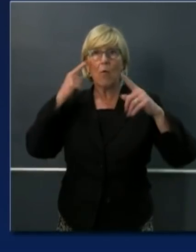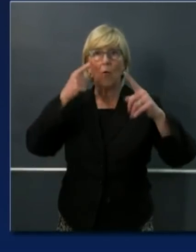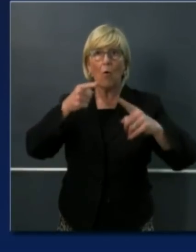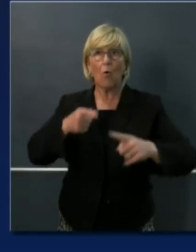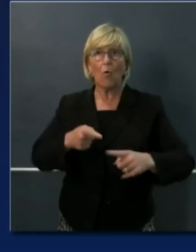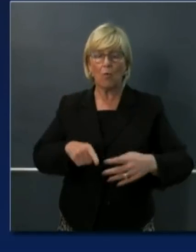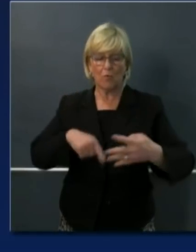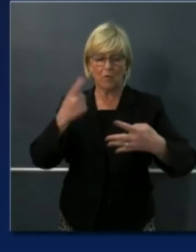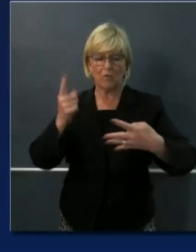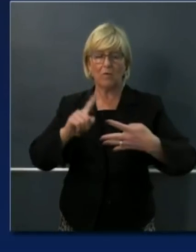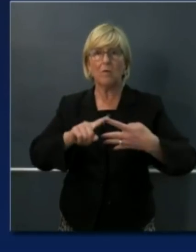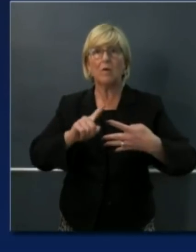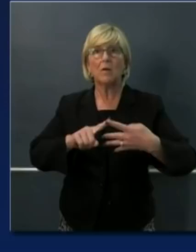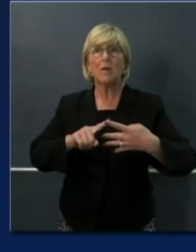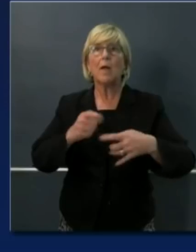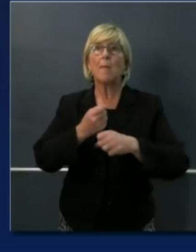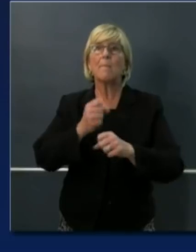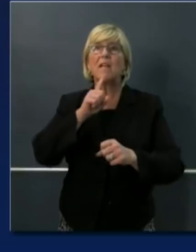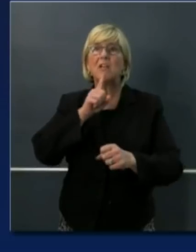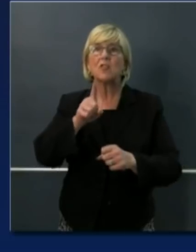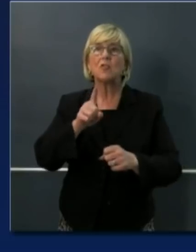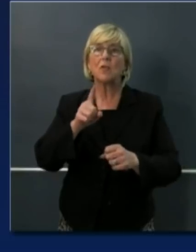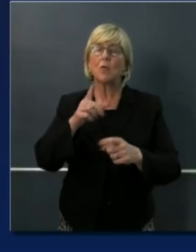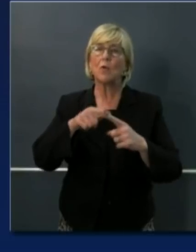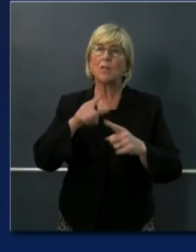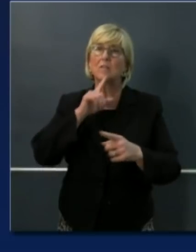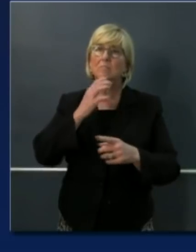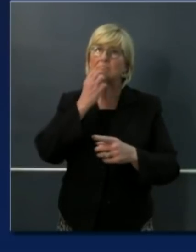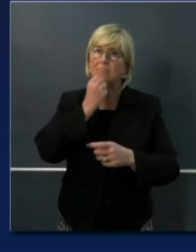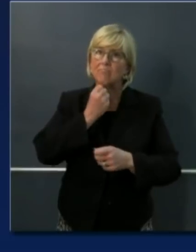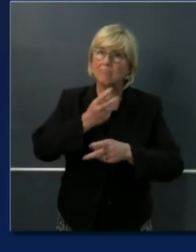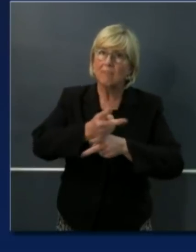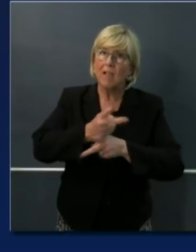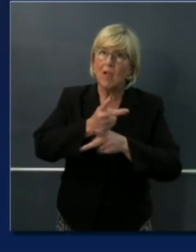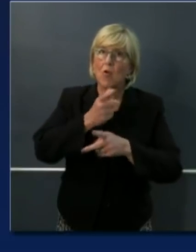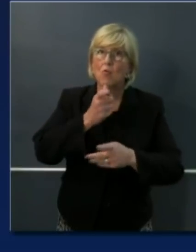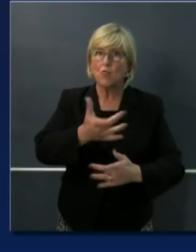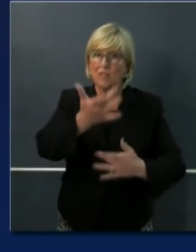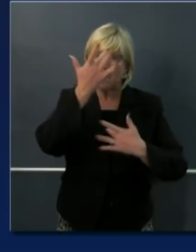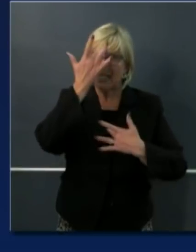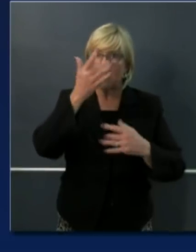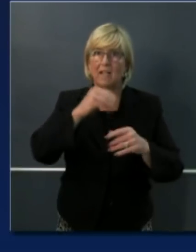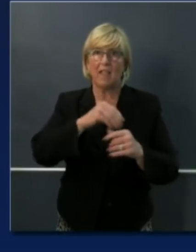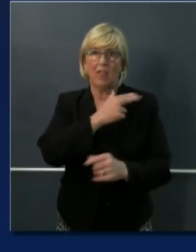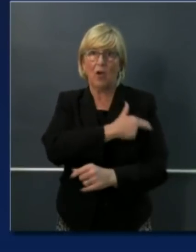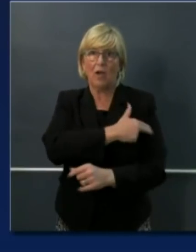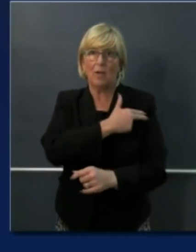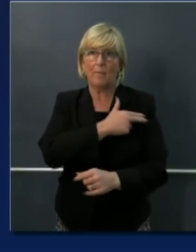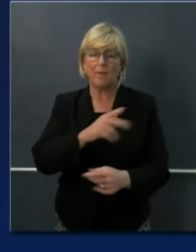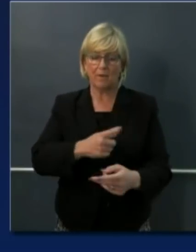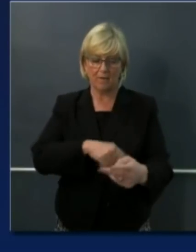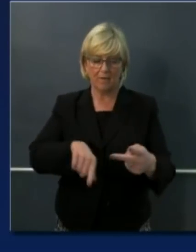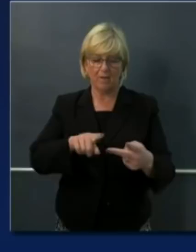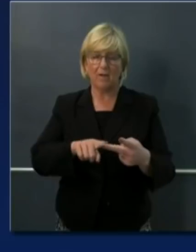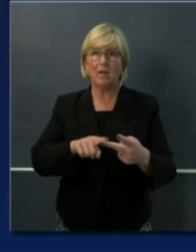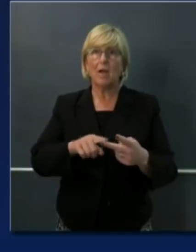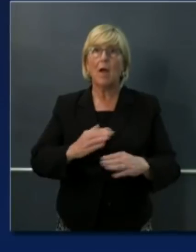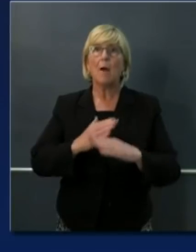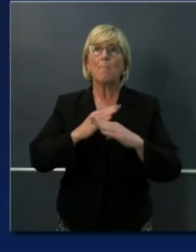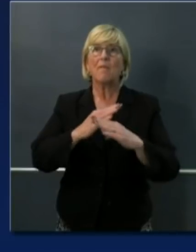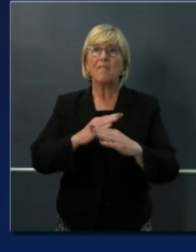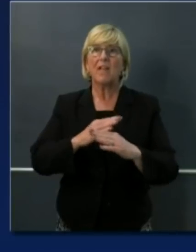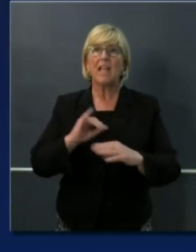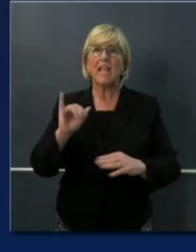they are. We want to ensure our ability to care for the sick within our hospitals. We want to prevent